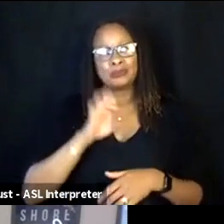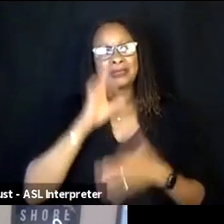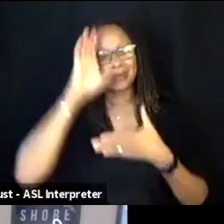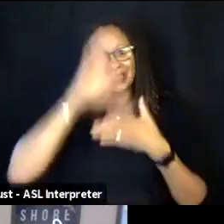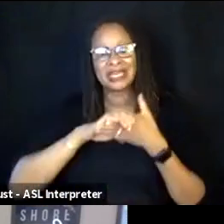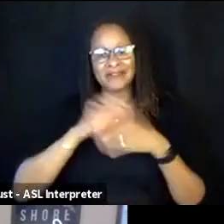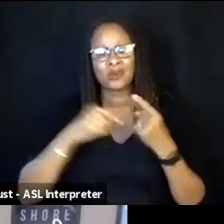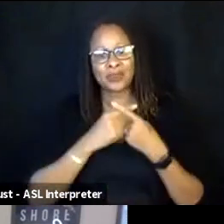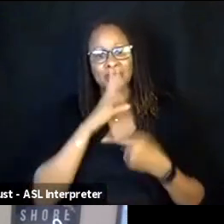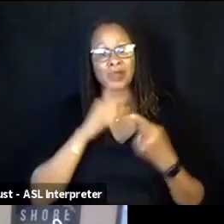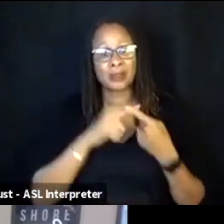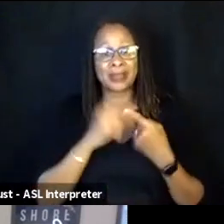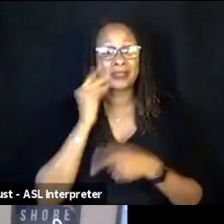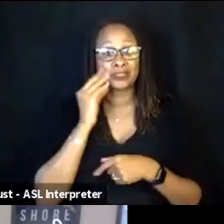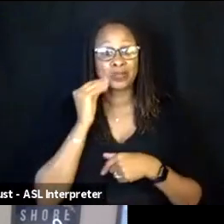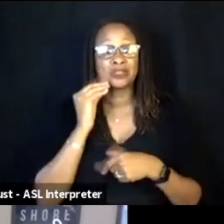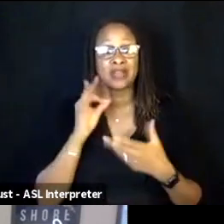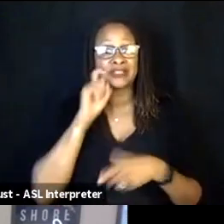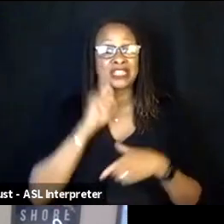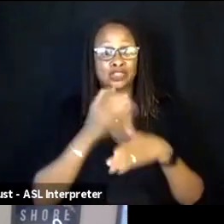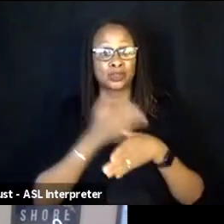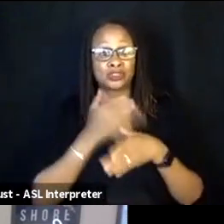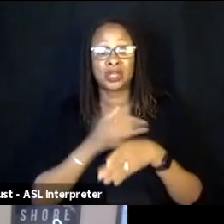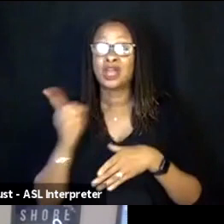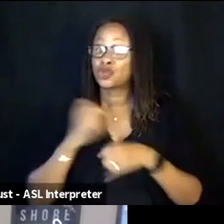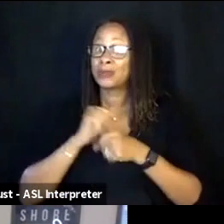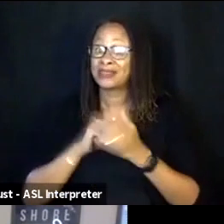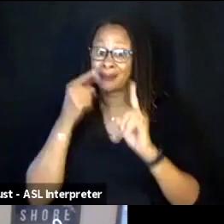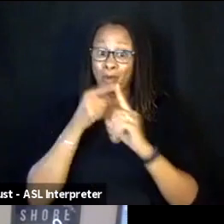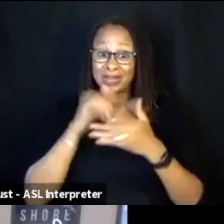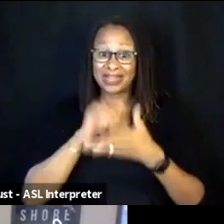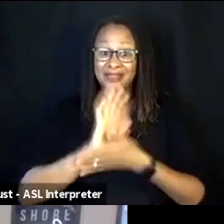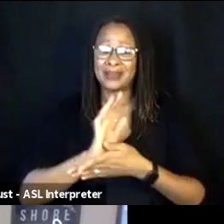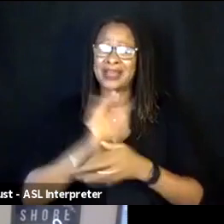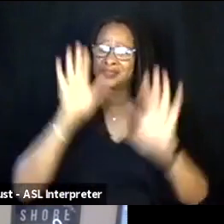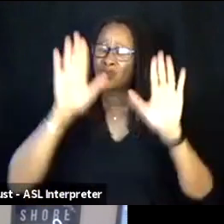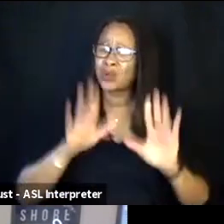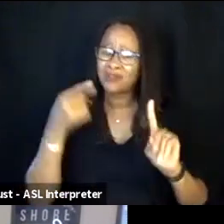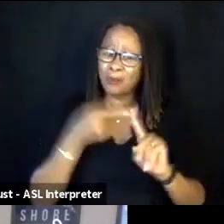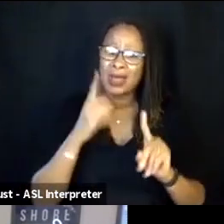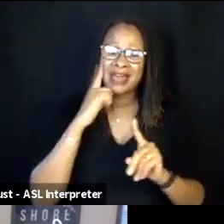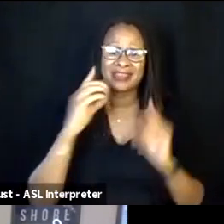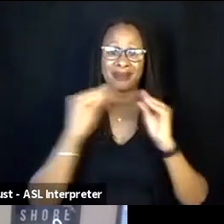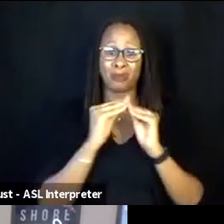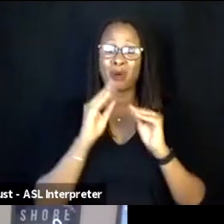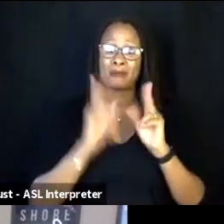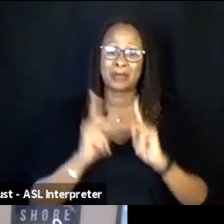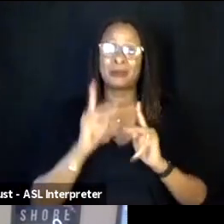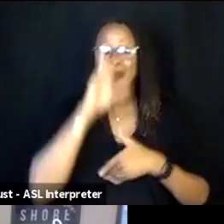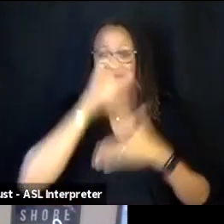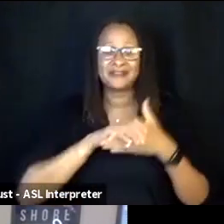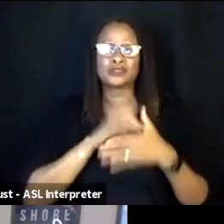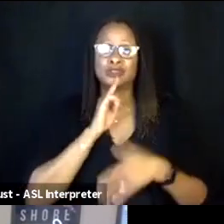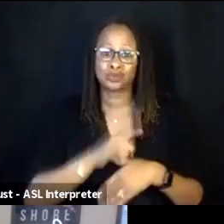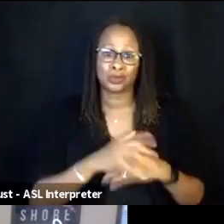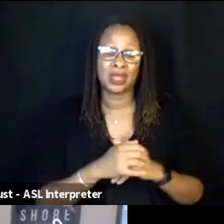experiences of sexual harassment and assault. And you made that point in the film, and it's a terrific point. And I think more people actually believe that to be true.